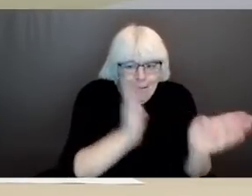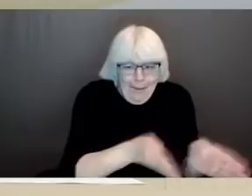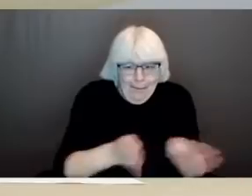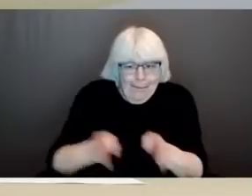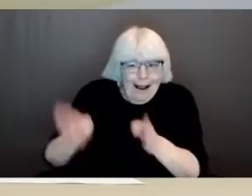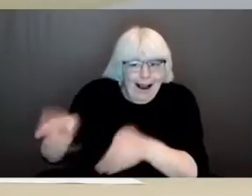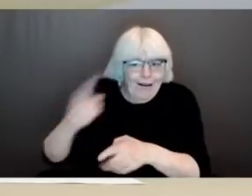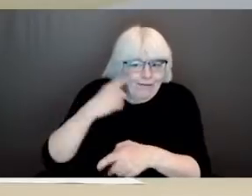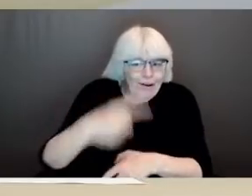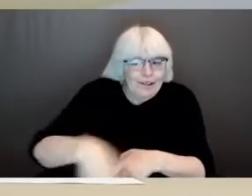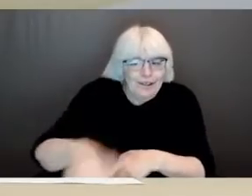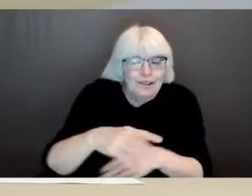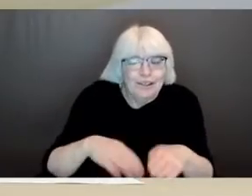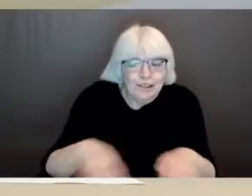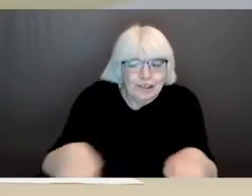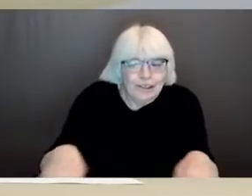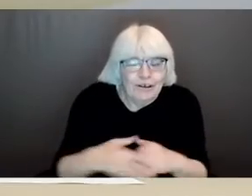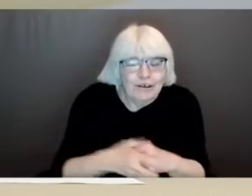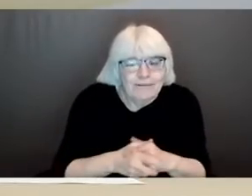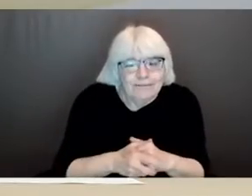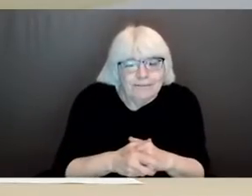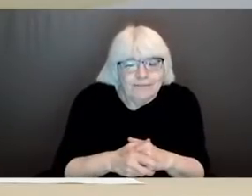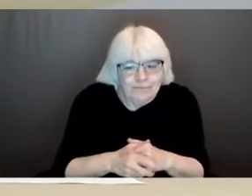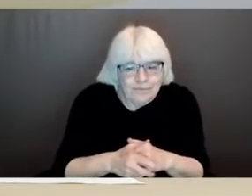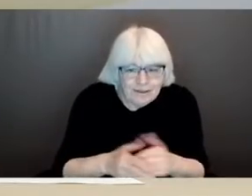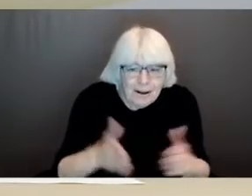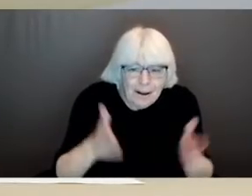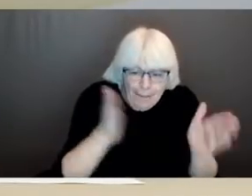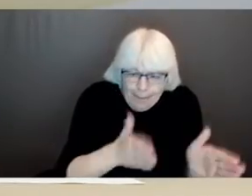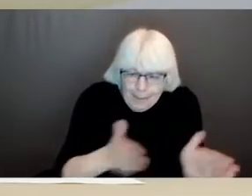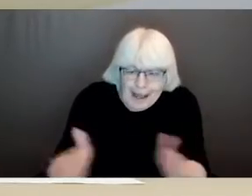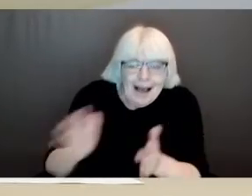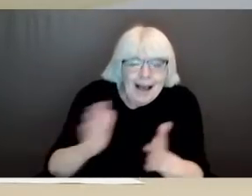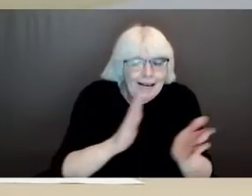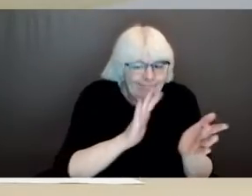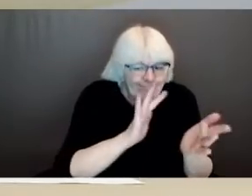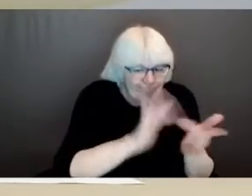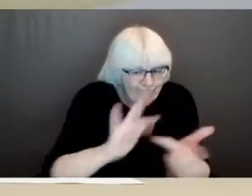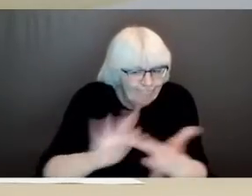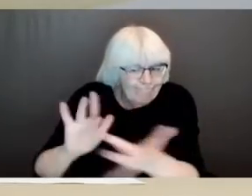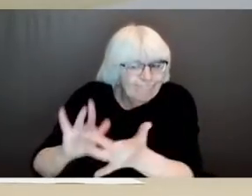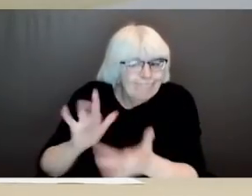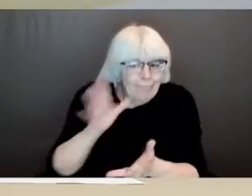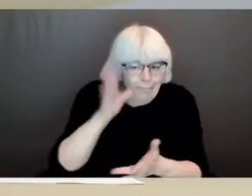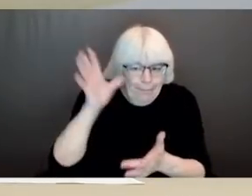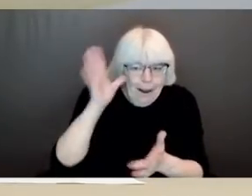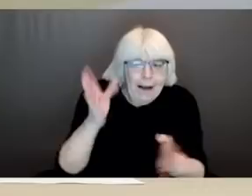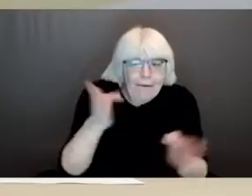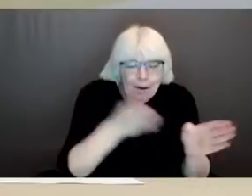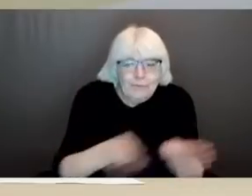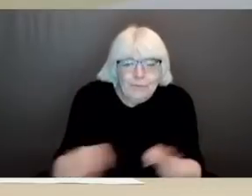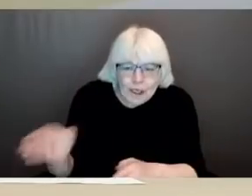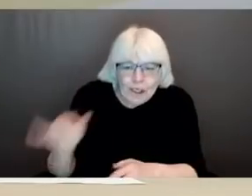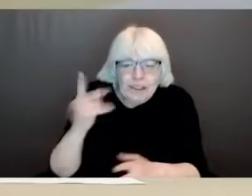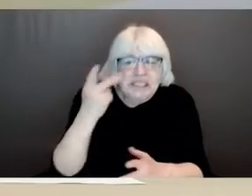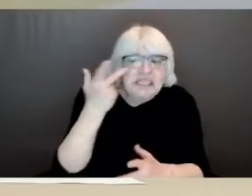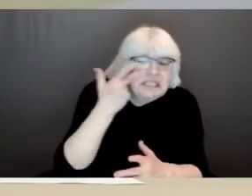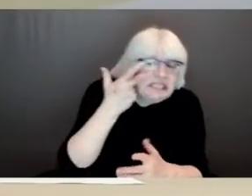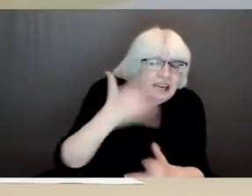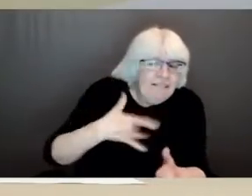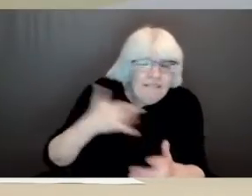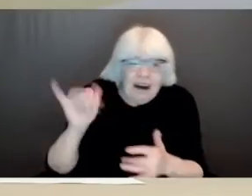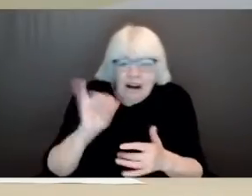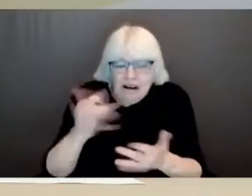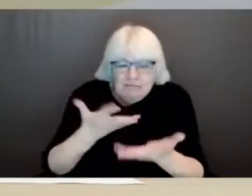is certainly to do some reach out as well to parent groups to see what would work the best. As you know, Steve,